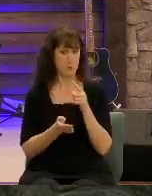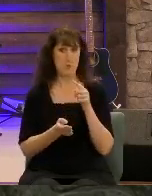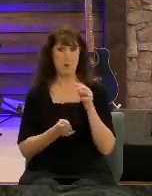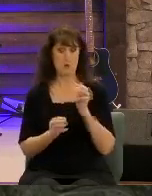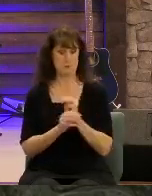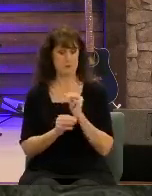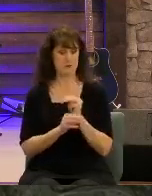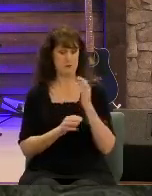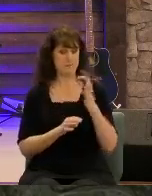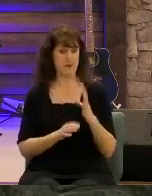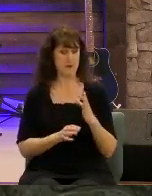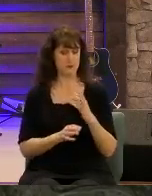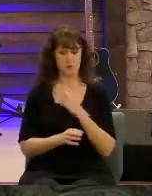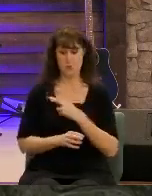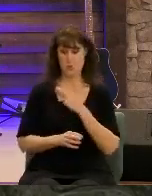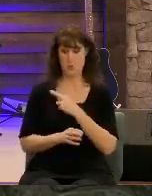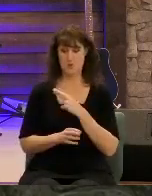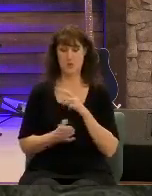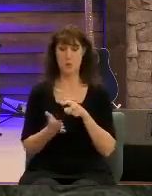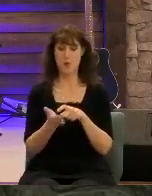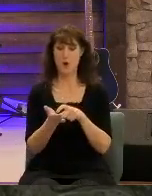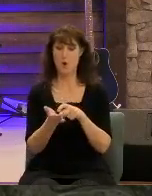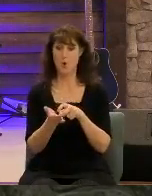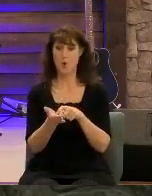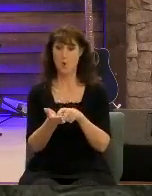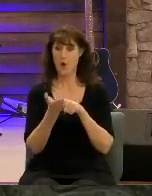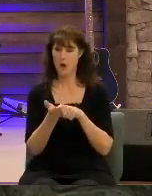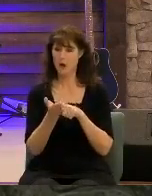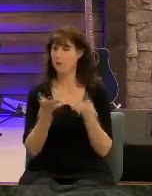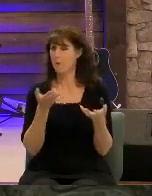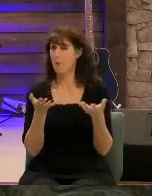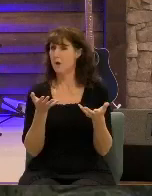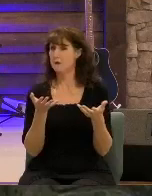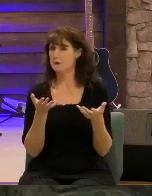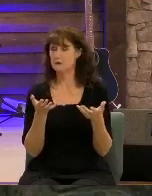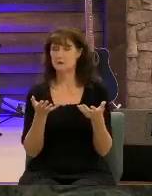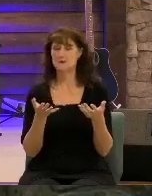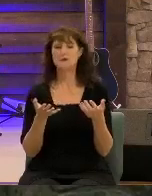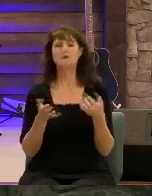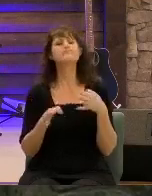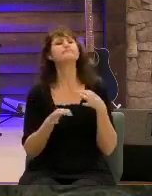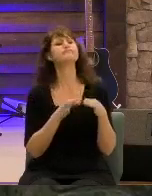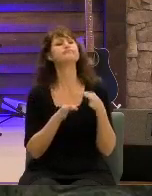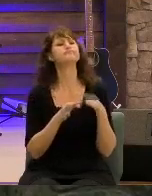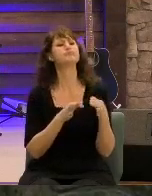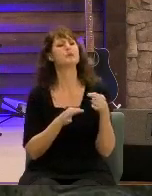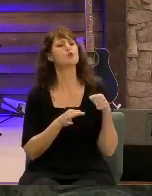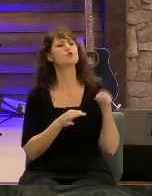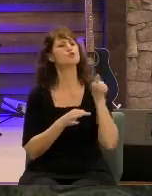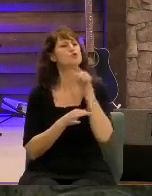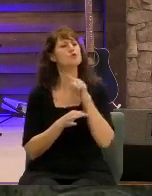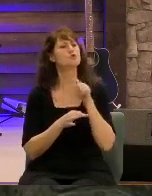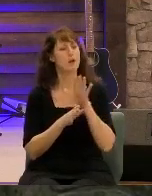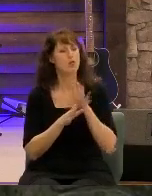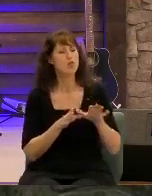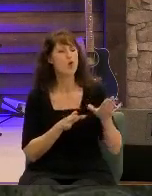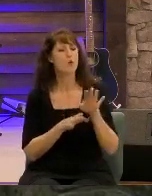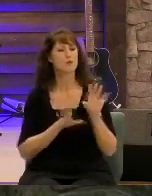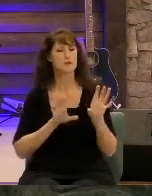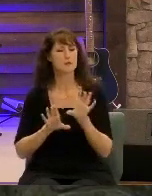The requirements for the interview was tell me what you have done locally that I